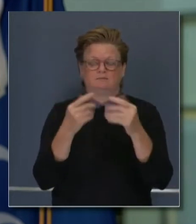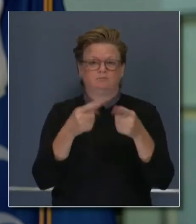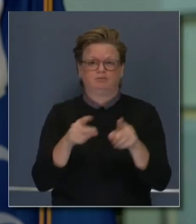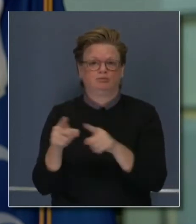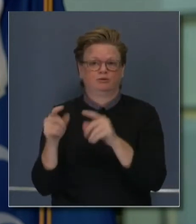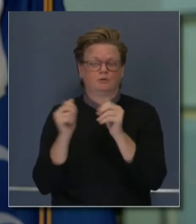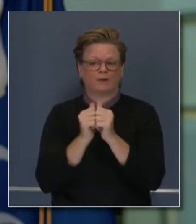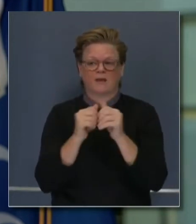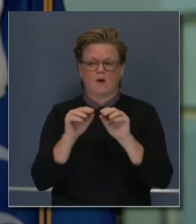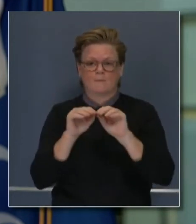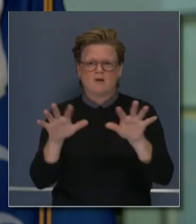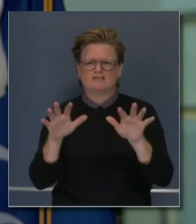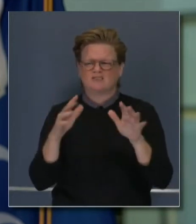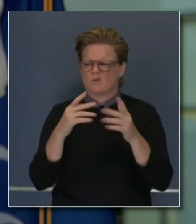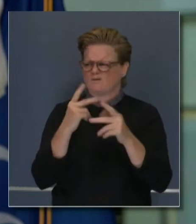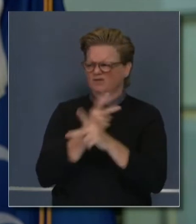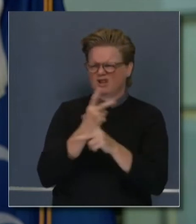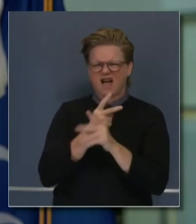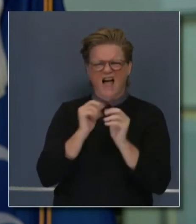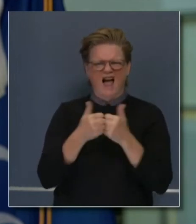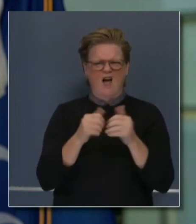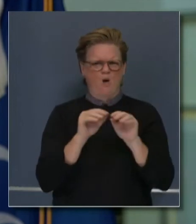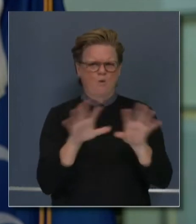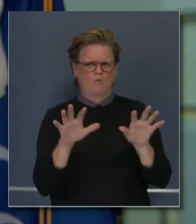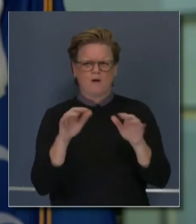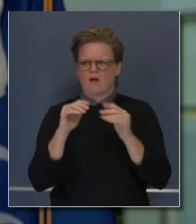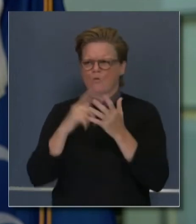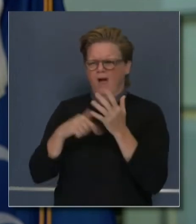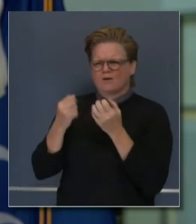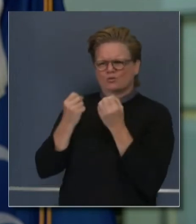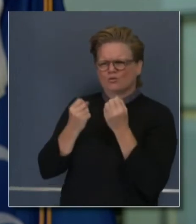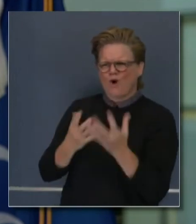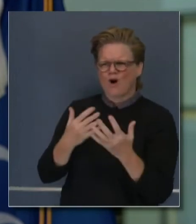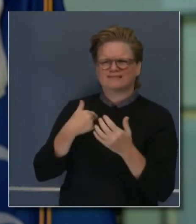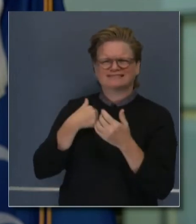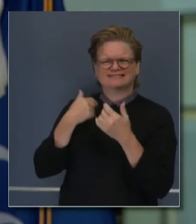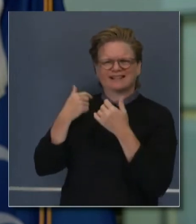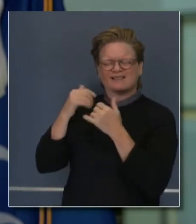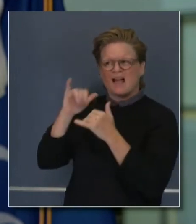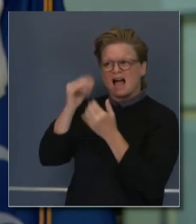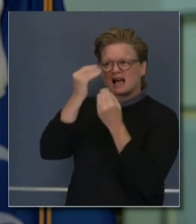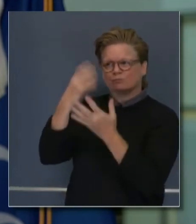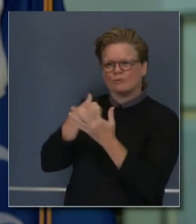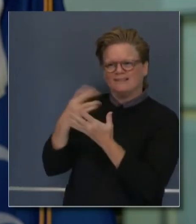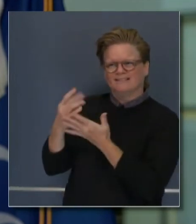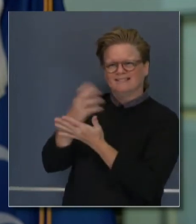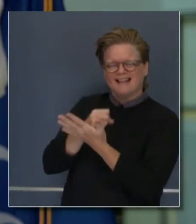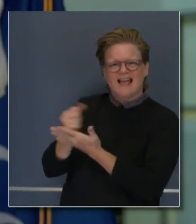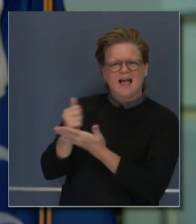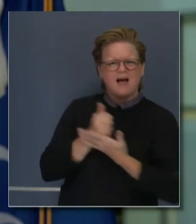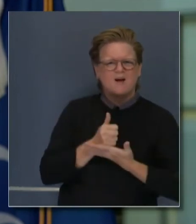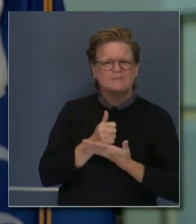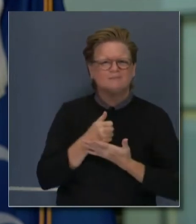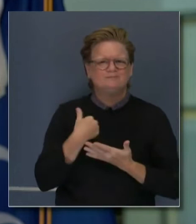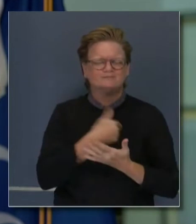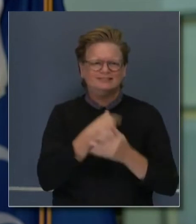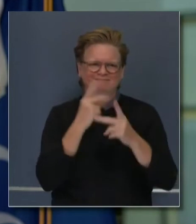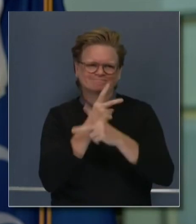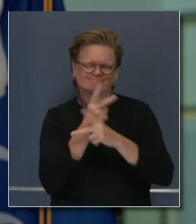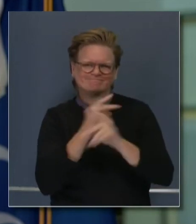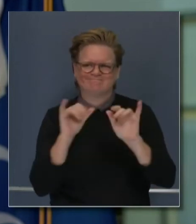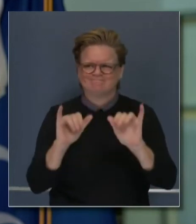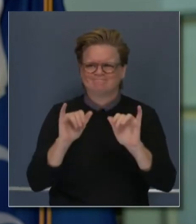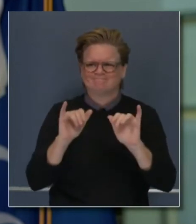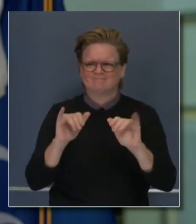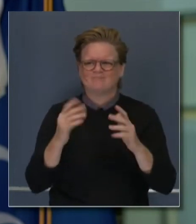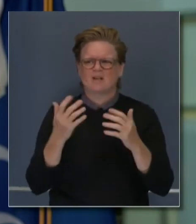communities. We also know that it allows us to continue to emphasize these important harm reduction, risk reduction